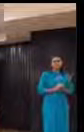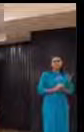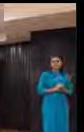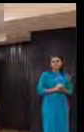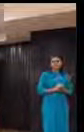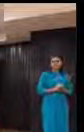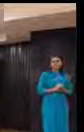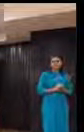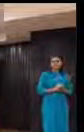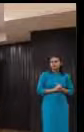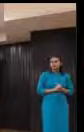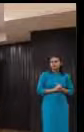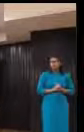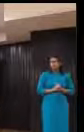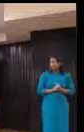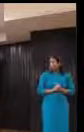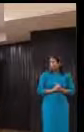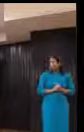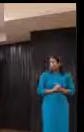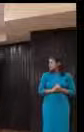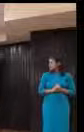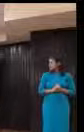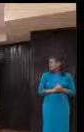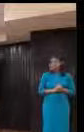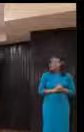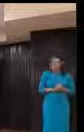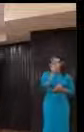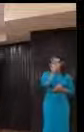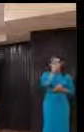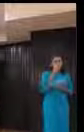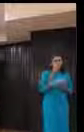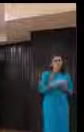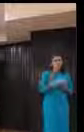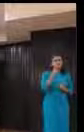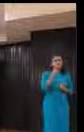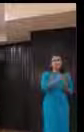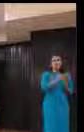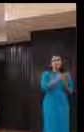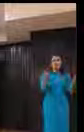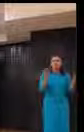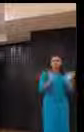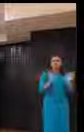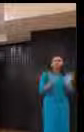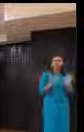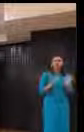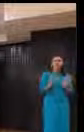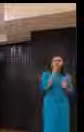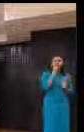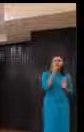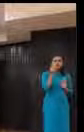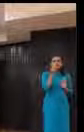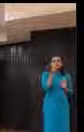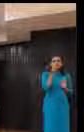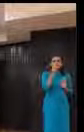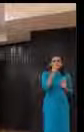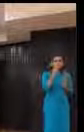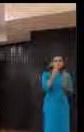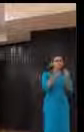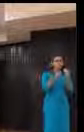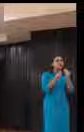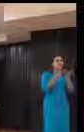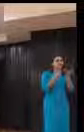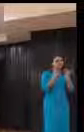First, good evening to all of you. And Argo, let me first congratulate you and the three of you, the four of you, for bringing out such a wonderful